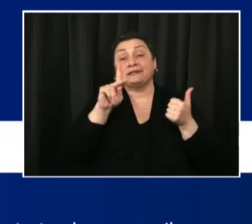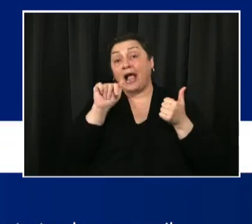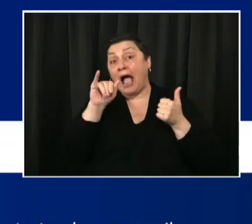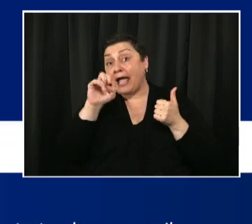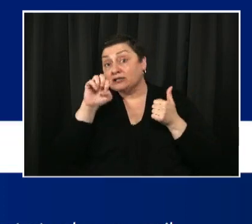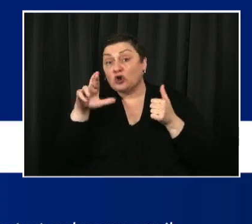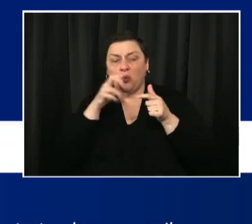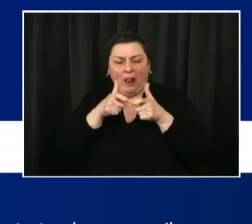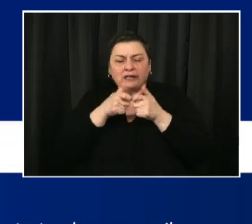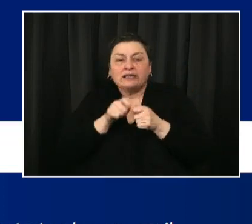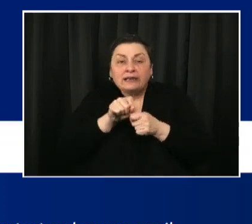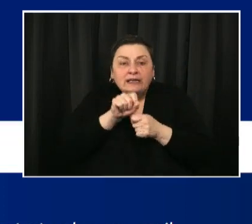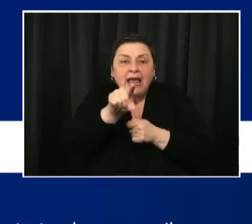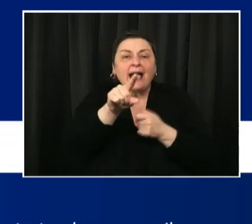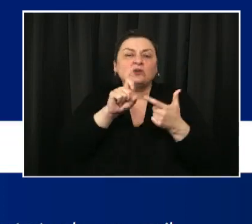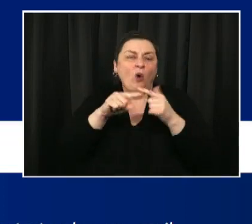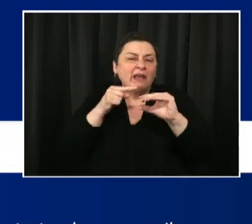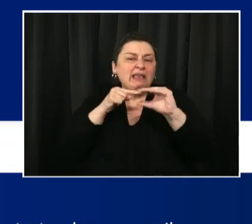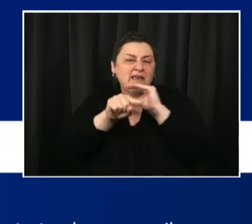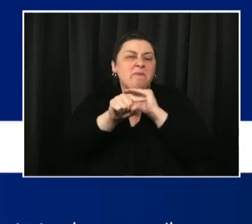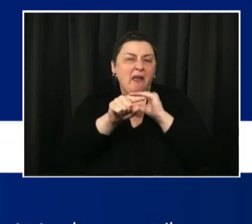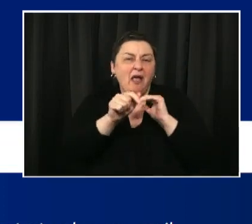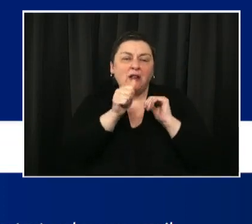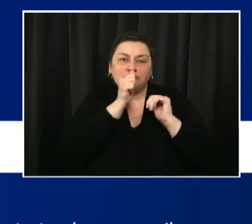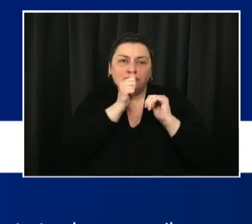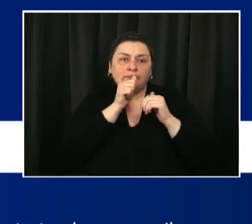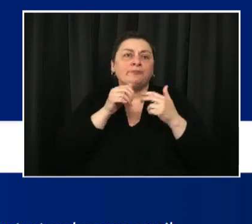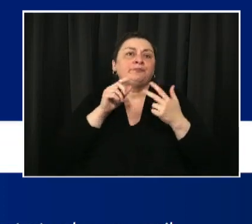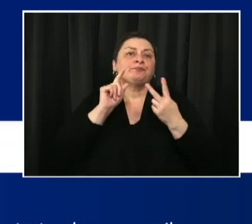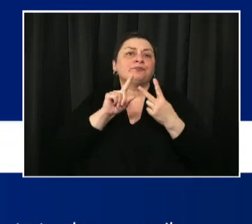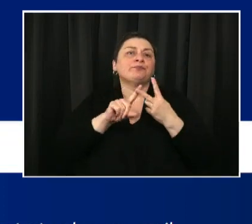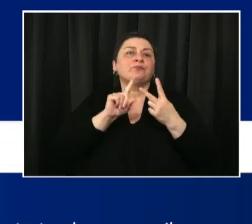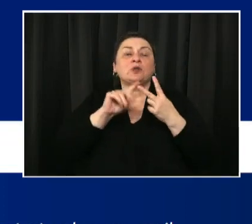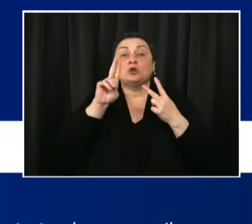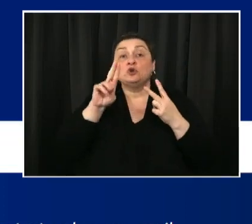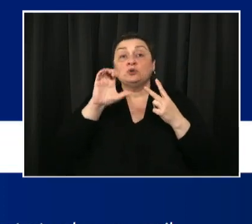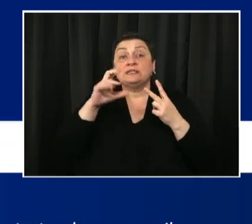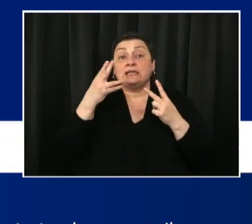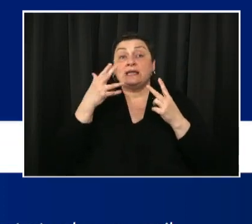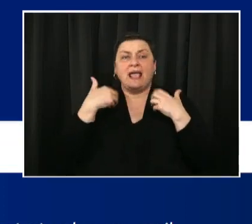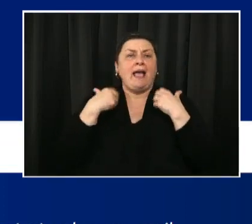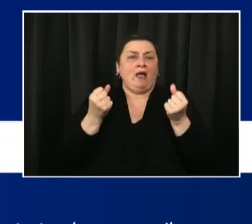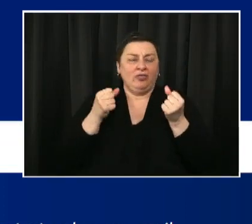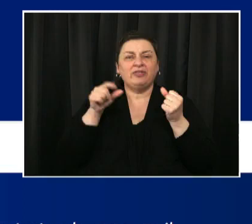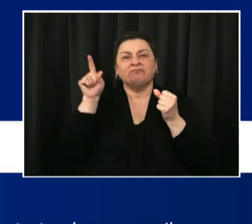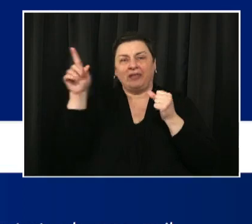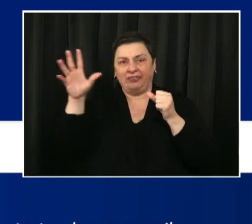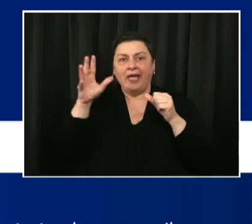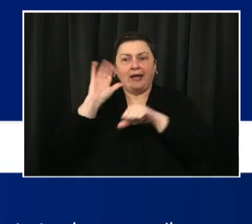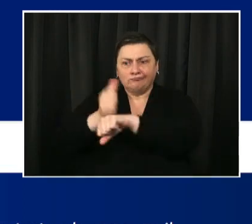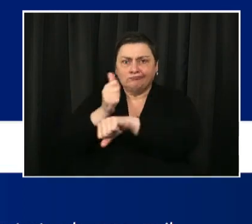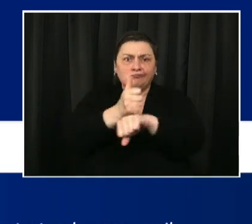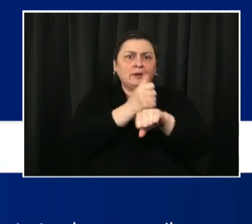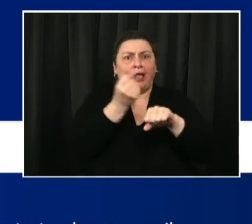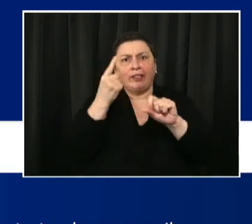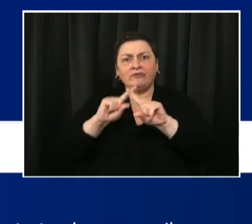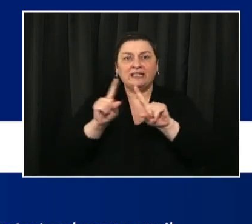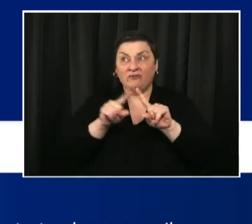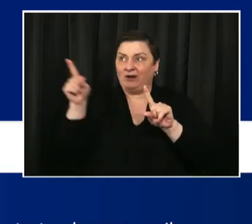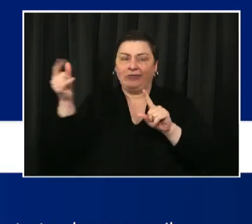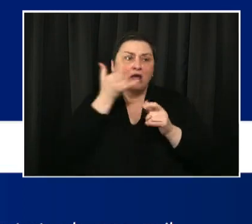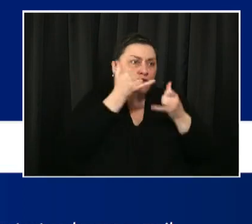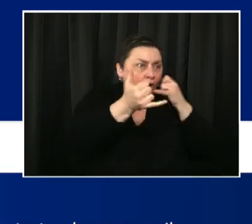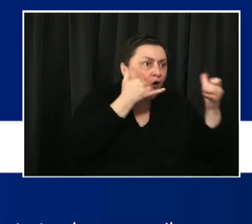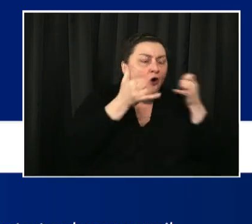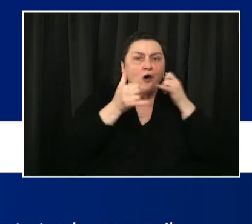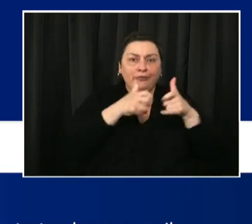week. UC Health had about 2,500 scheduled appointments at 11 locations. They are calling and texting patients to reschedule for this